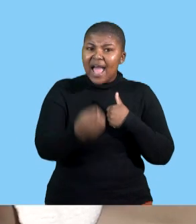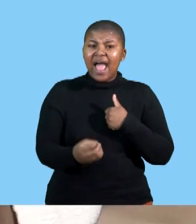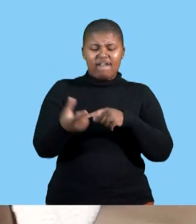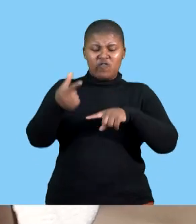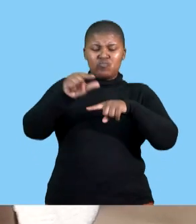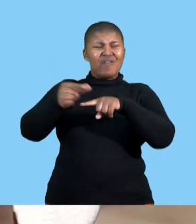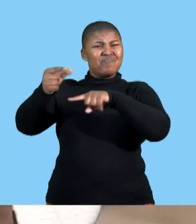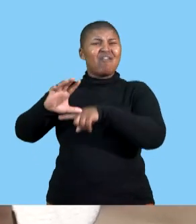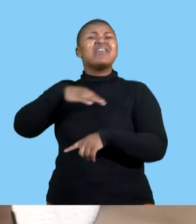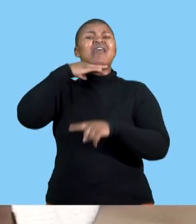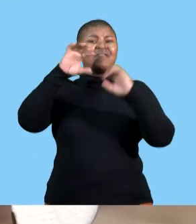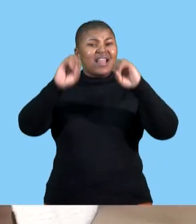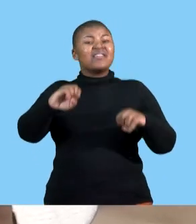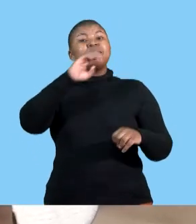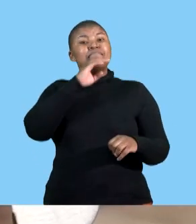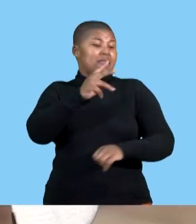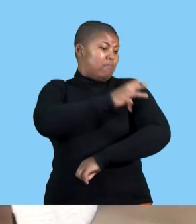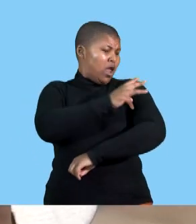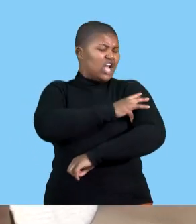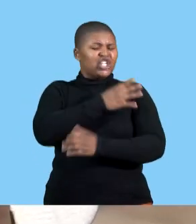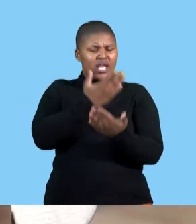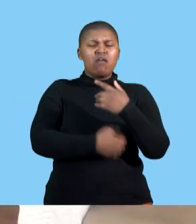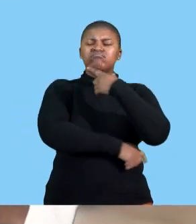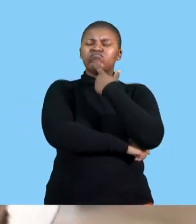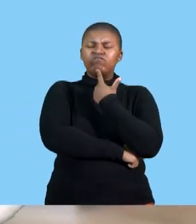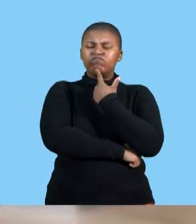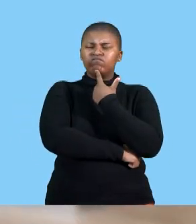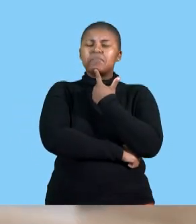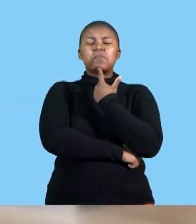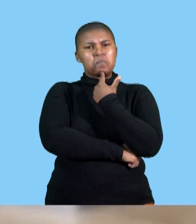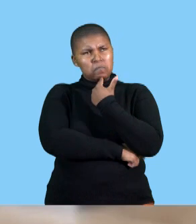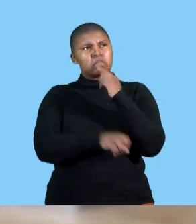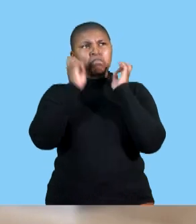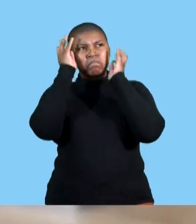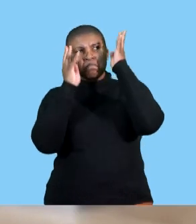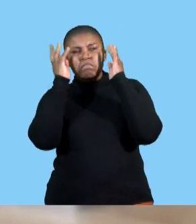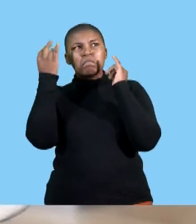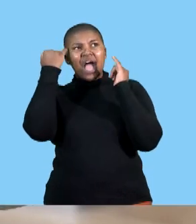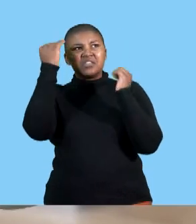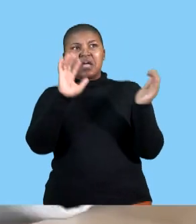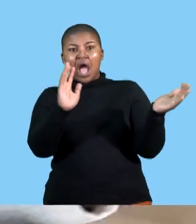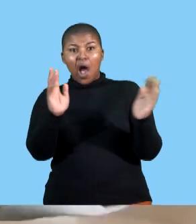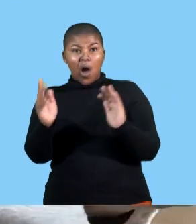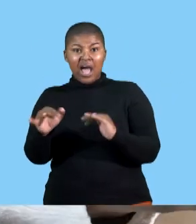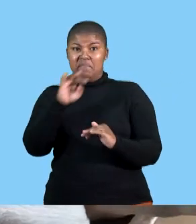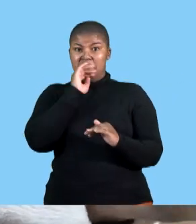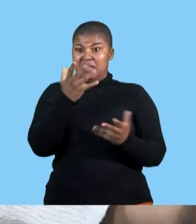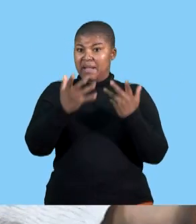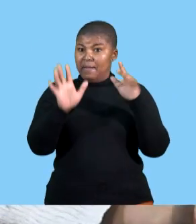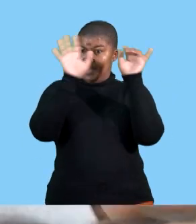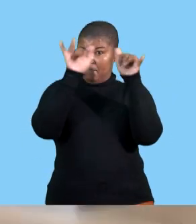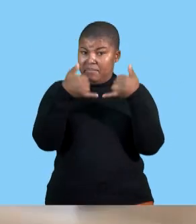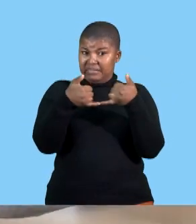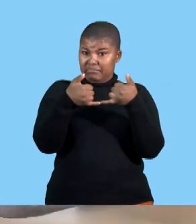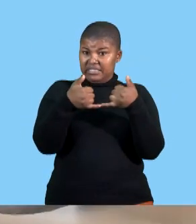come up with creative strategies, because remember, as a business, when we're facing challenges, we don't just fold our arms and say, oh, well, we have